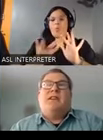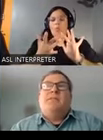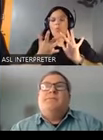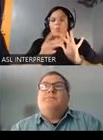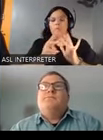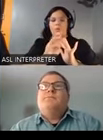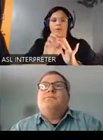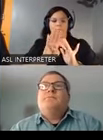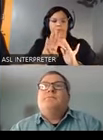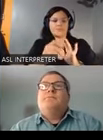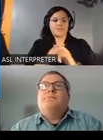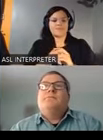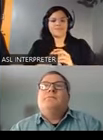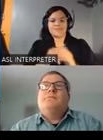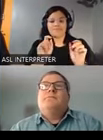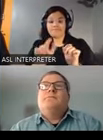next slide?